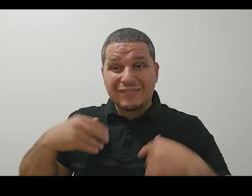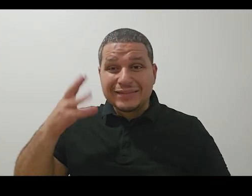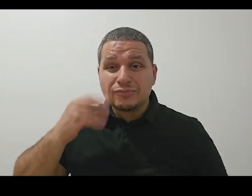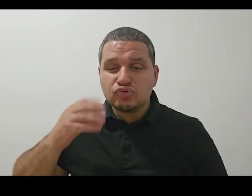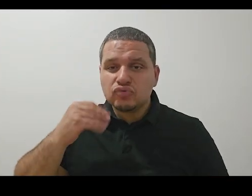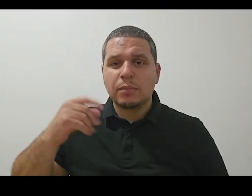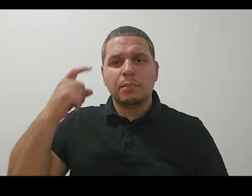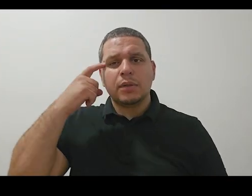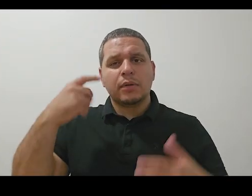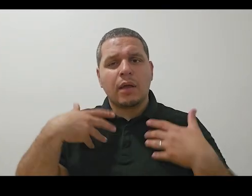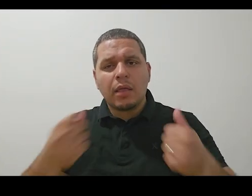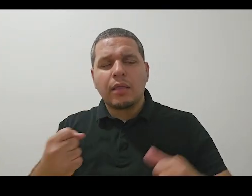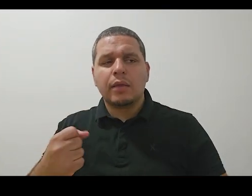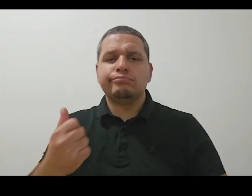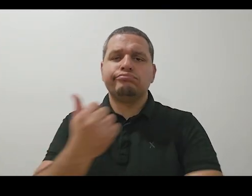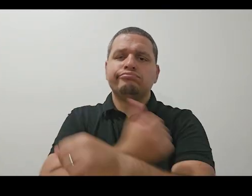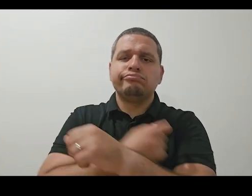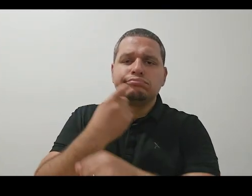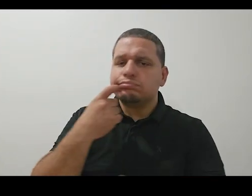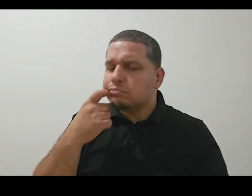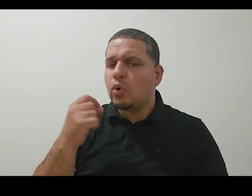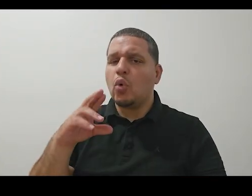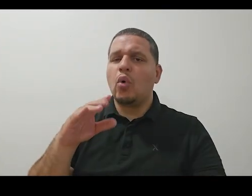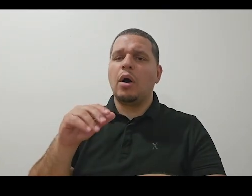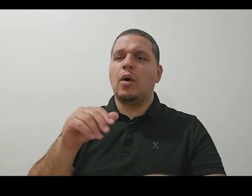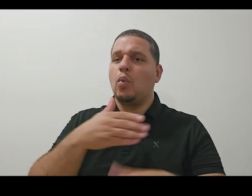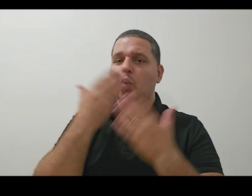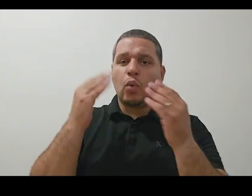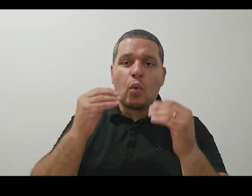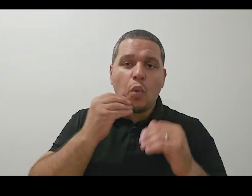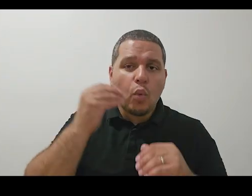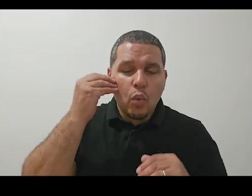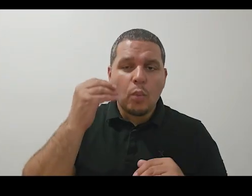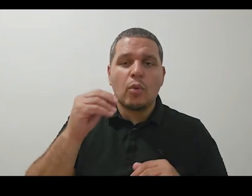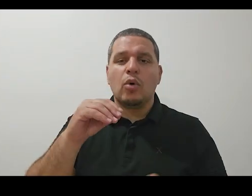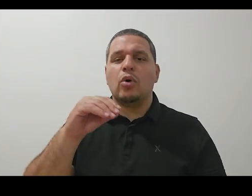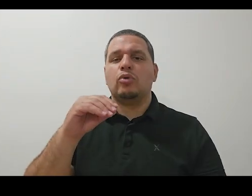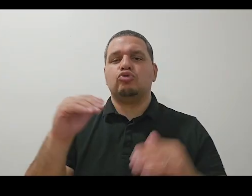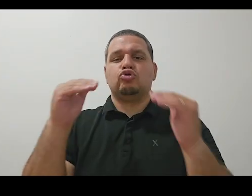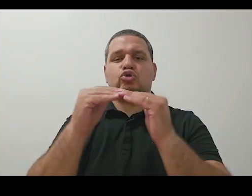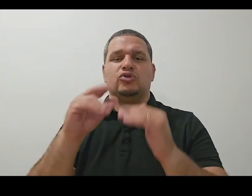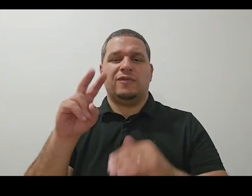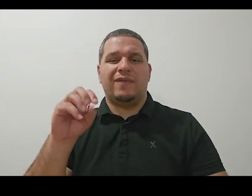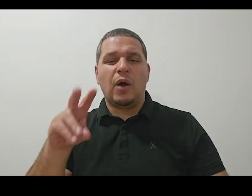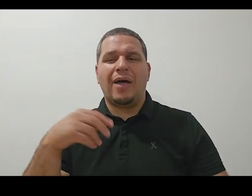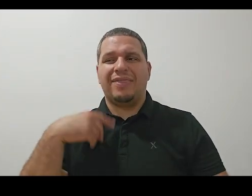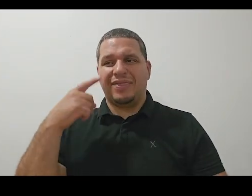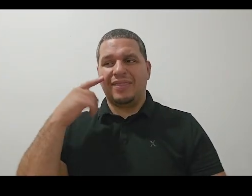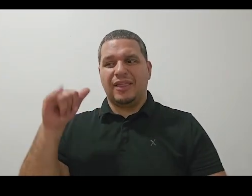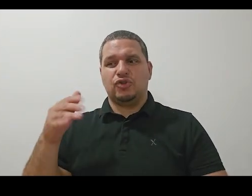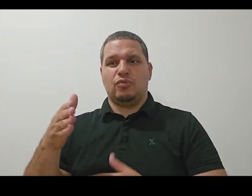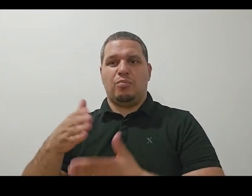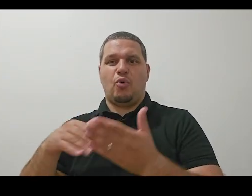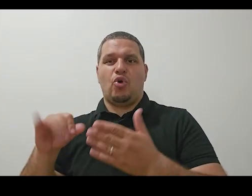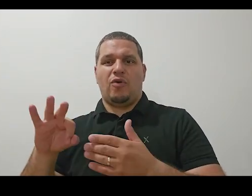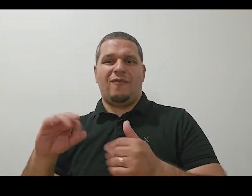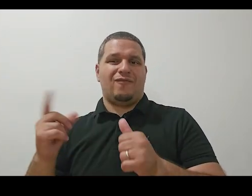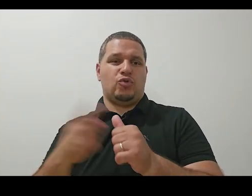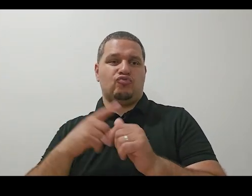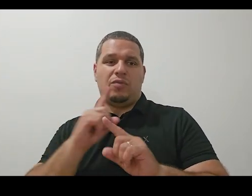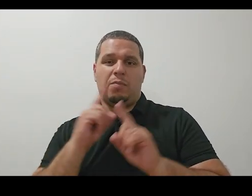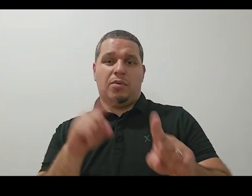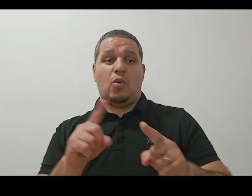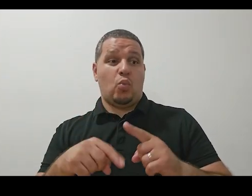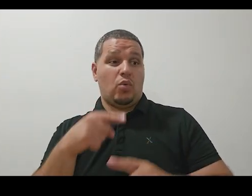lived experience in like mental health, substance use, people who are unhoused or justice involved should be part of the first responders